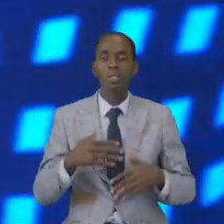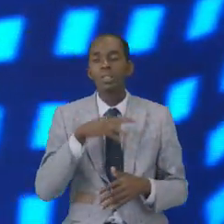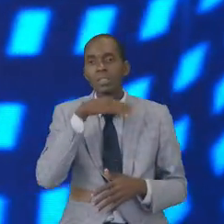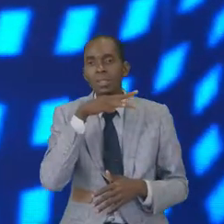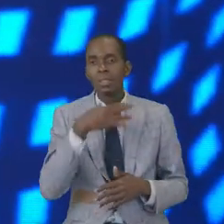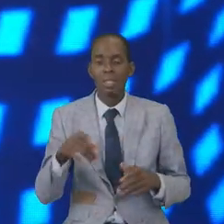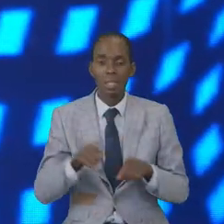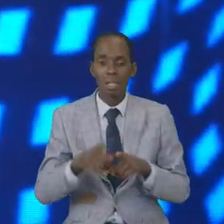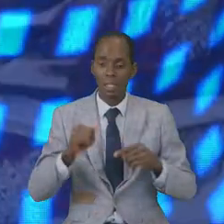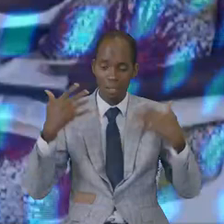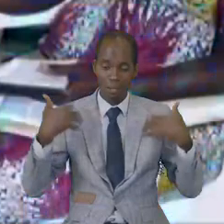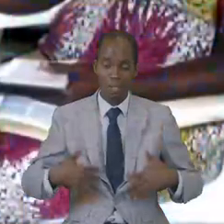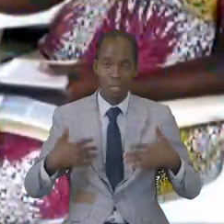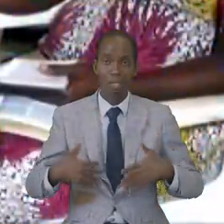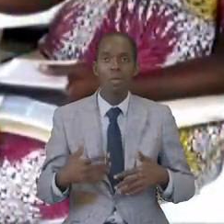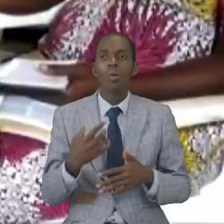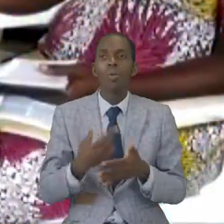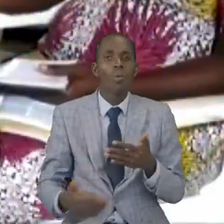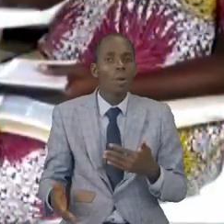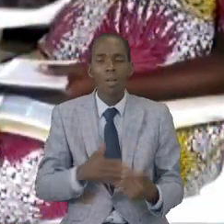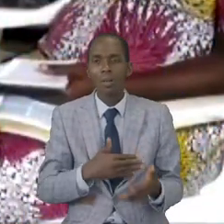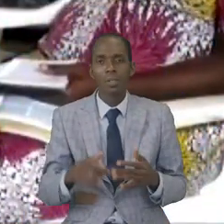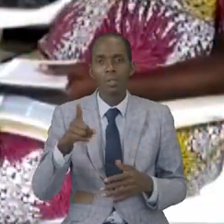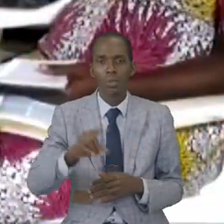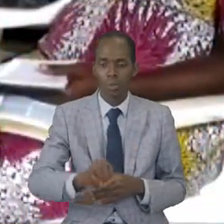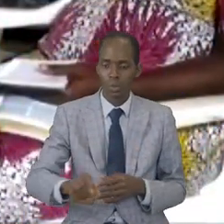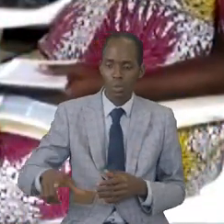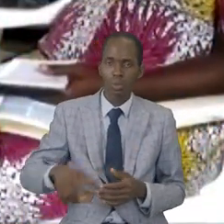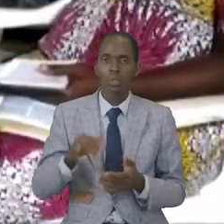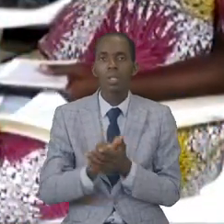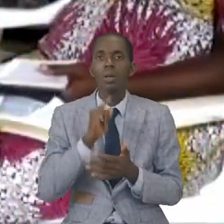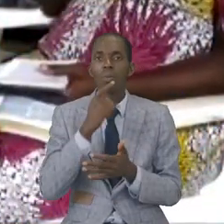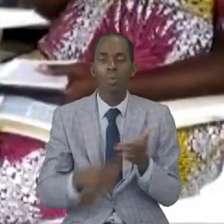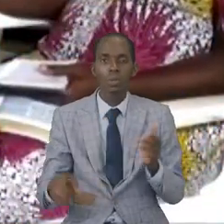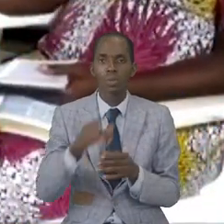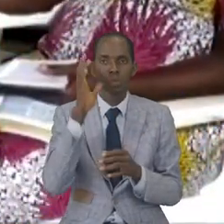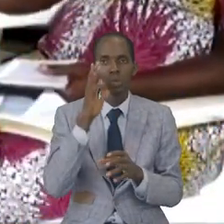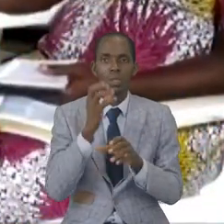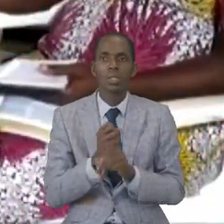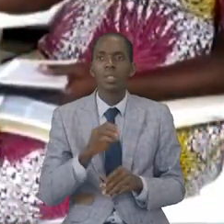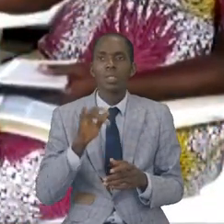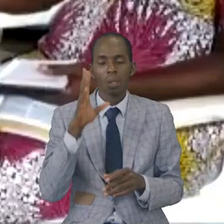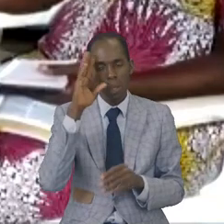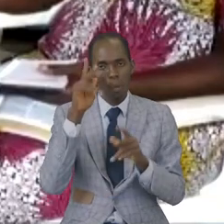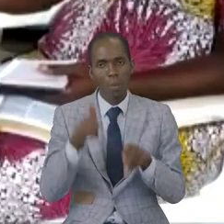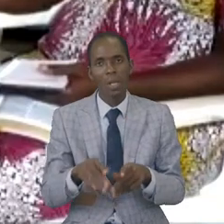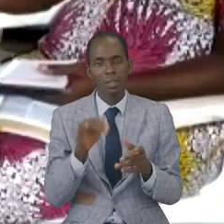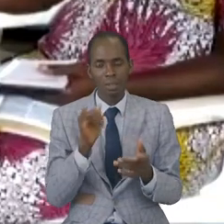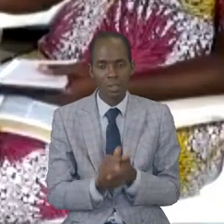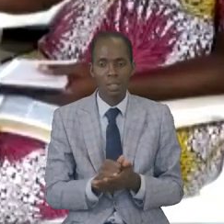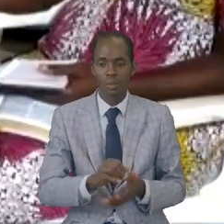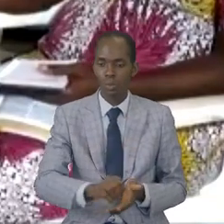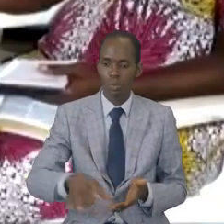like a garment, whatever you sow, that's what you will reap. He that soweth iniquity shall